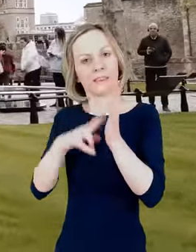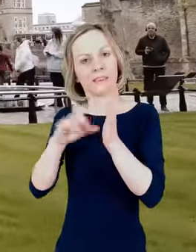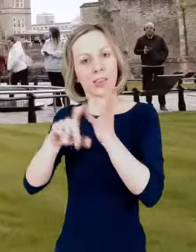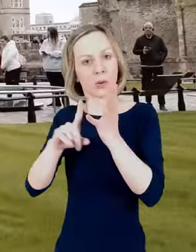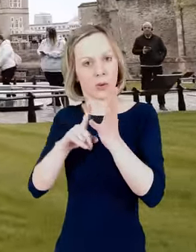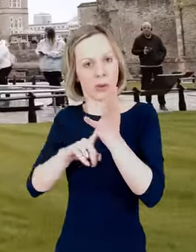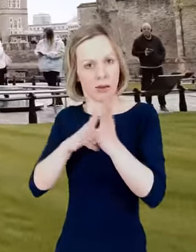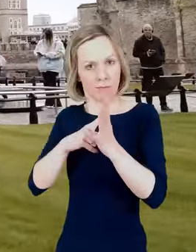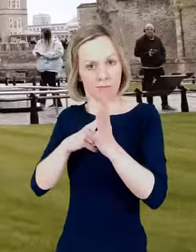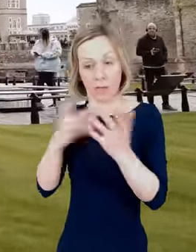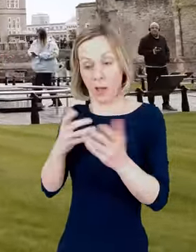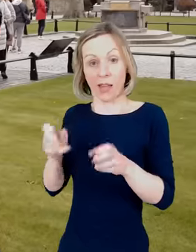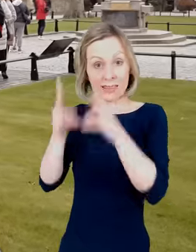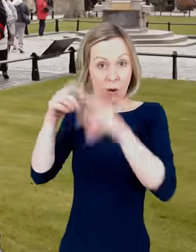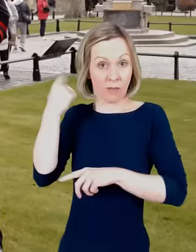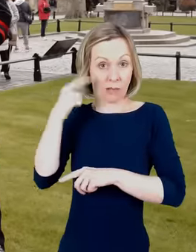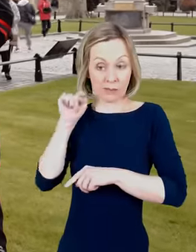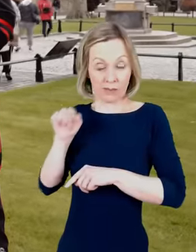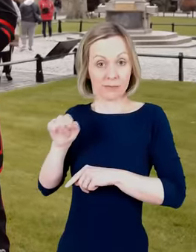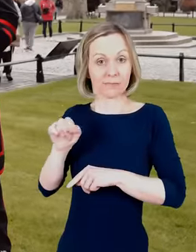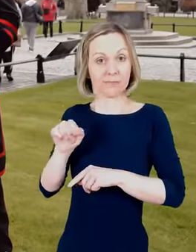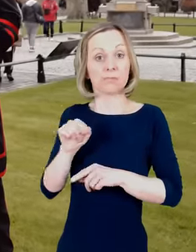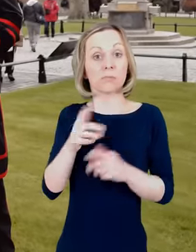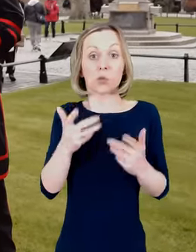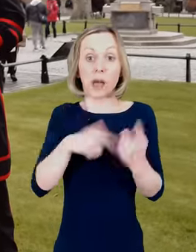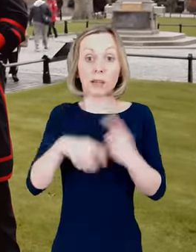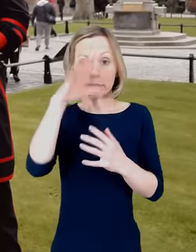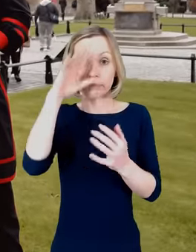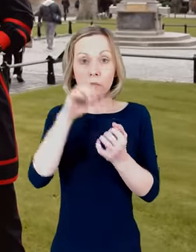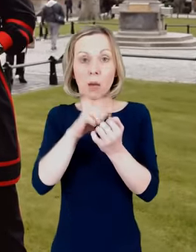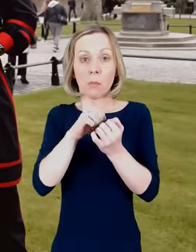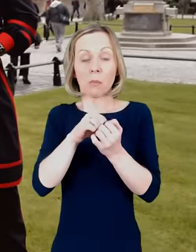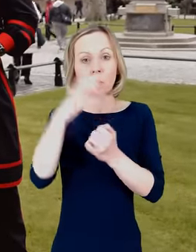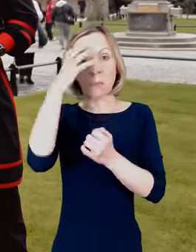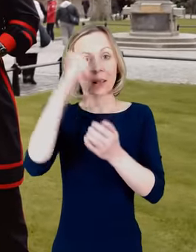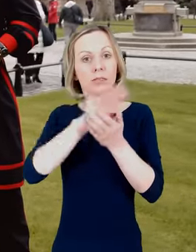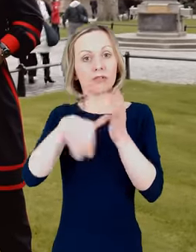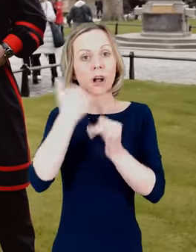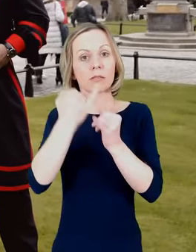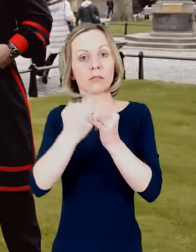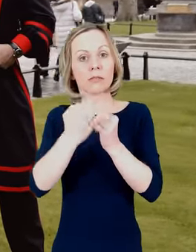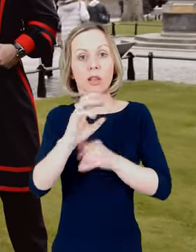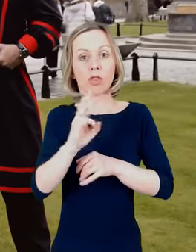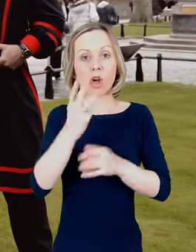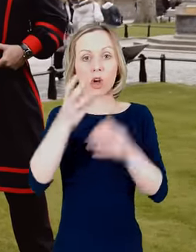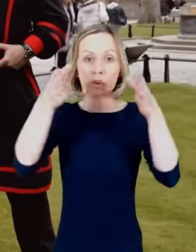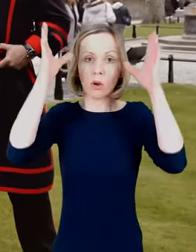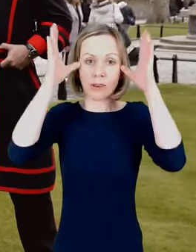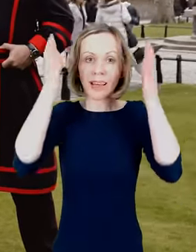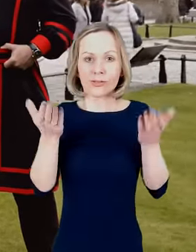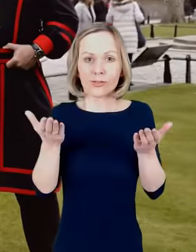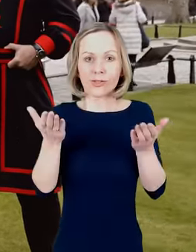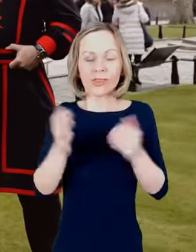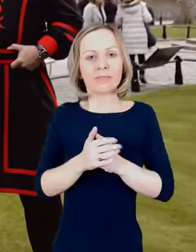and Fortress of the Tower of London. During this service commemorating the coronation of King Charles III, we will be thinking about